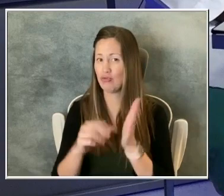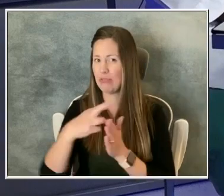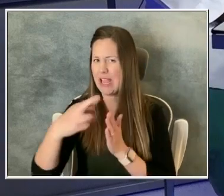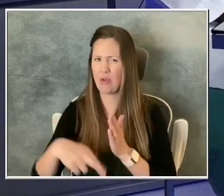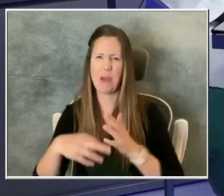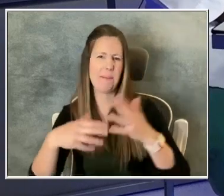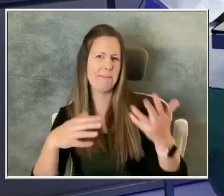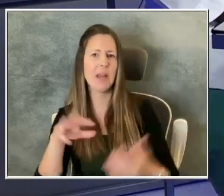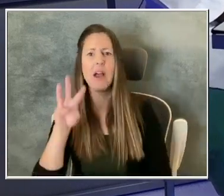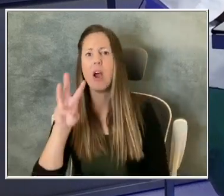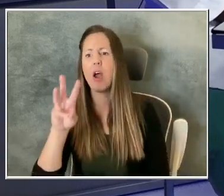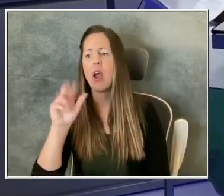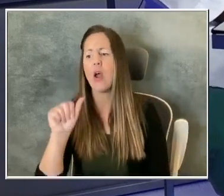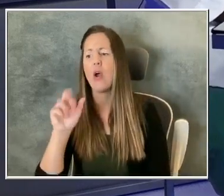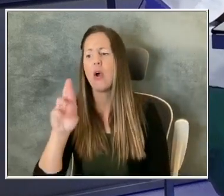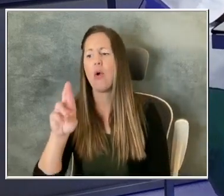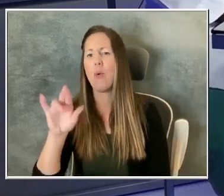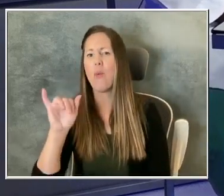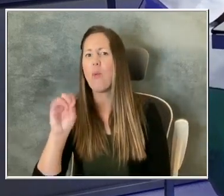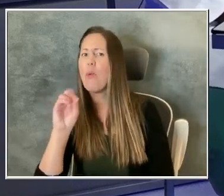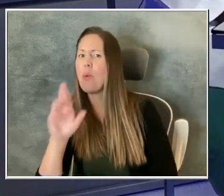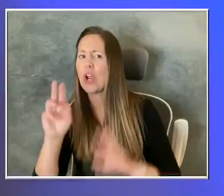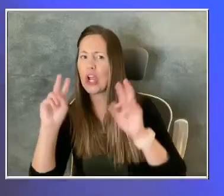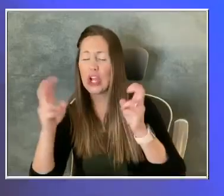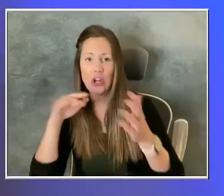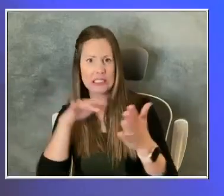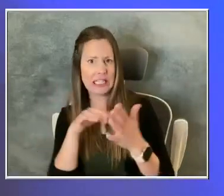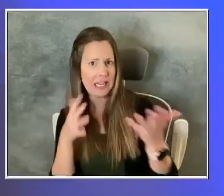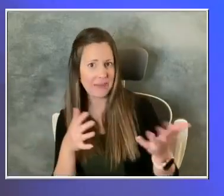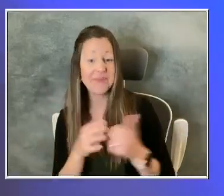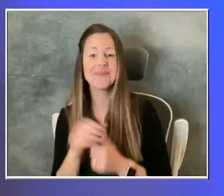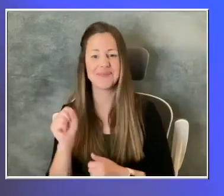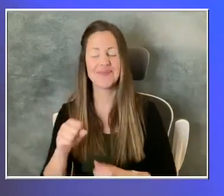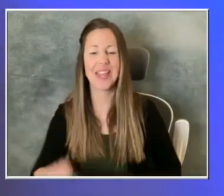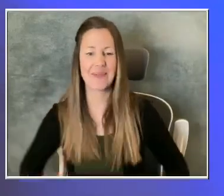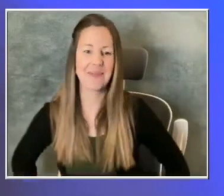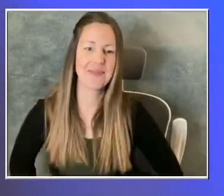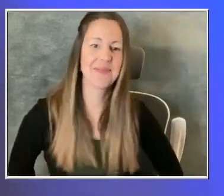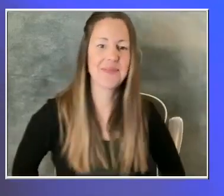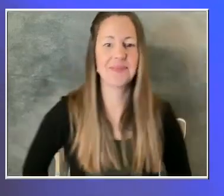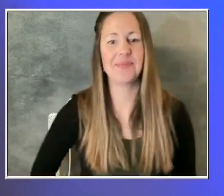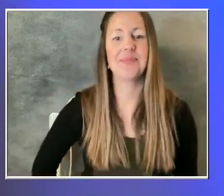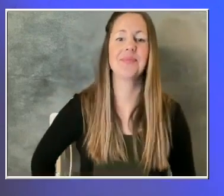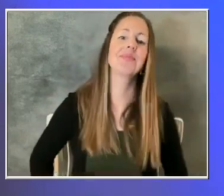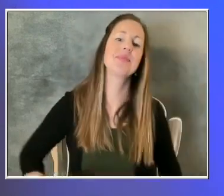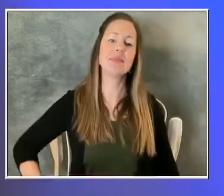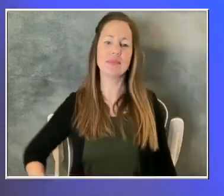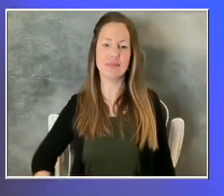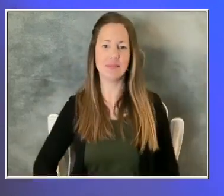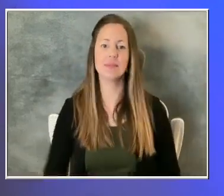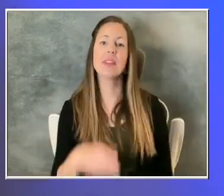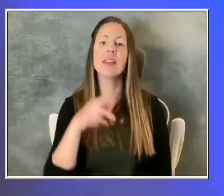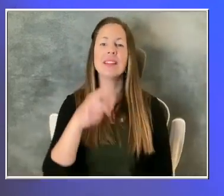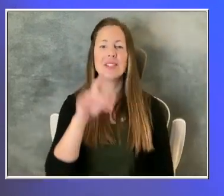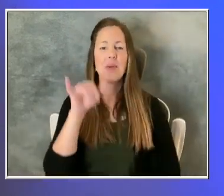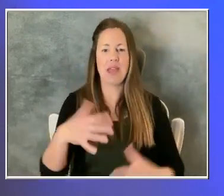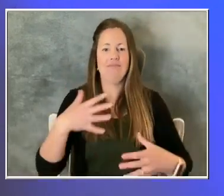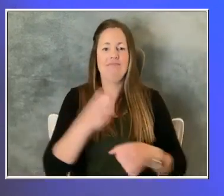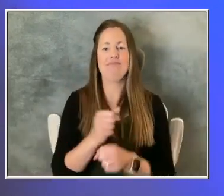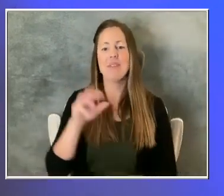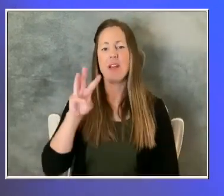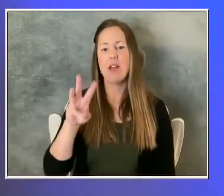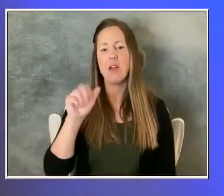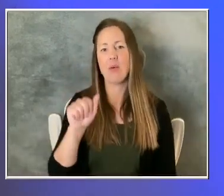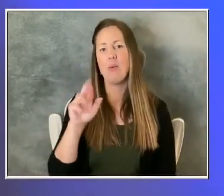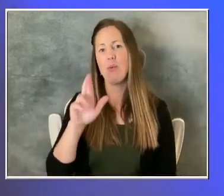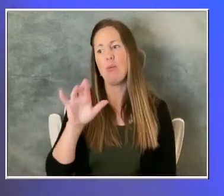love that Warrior, but that's pretty cool. So actually Warrior was, weight loss aimed at reducing risk associated with prostate cancer.